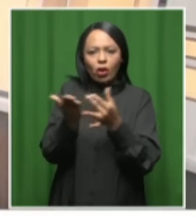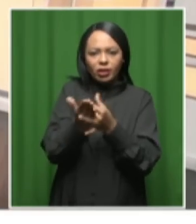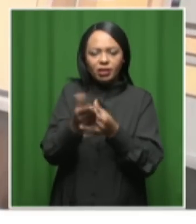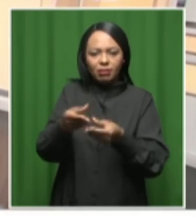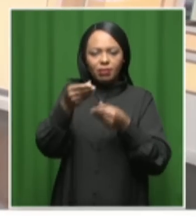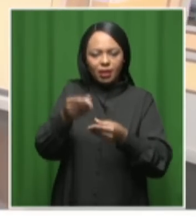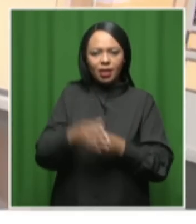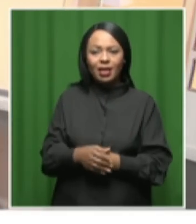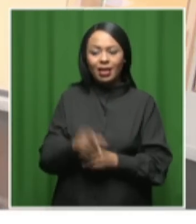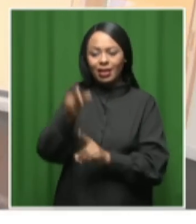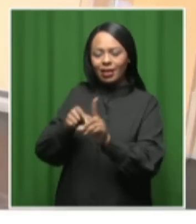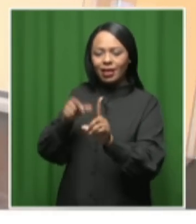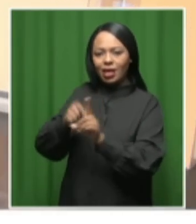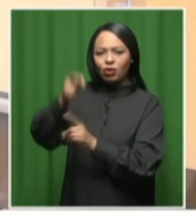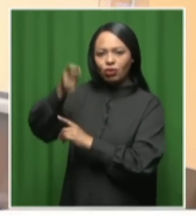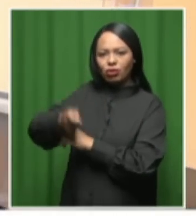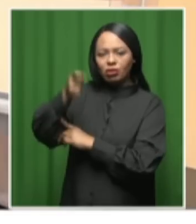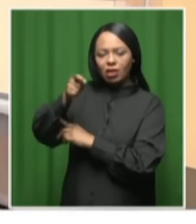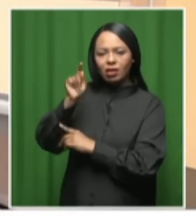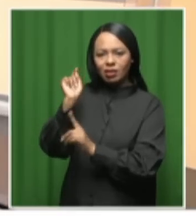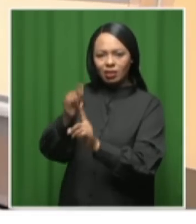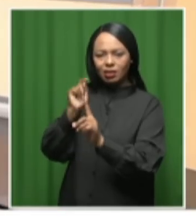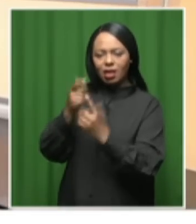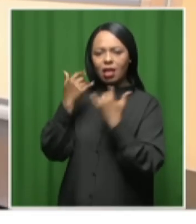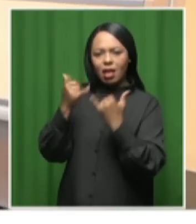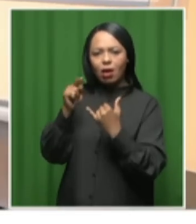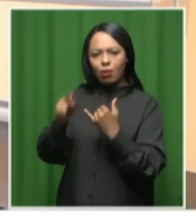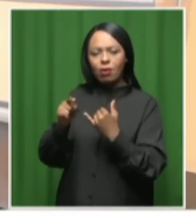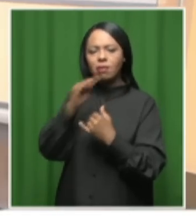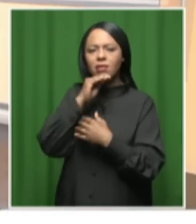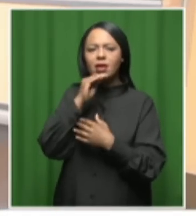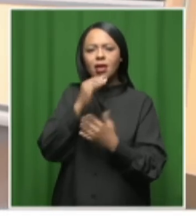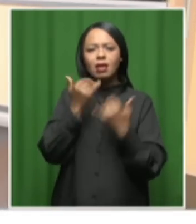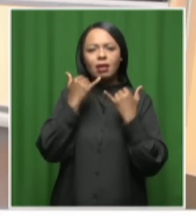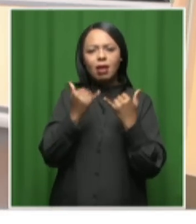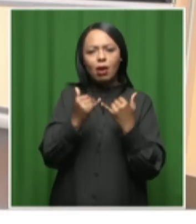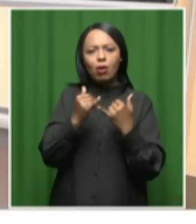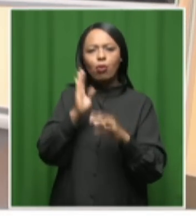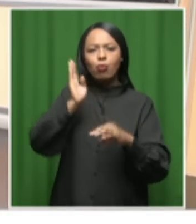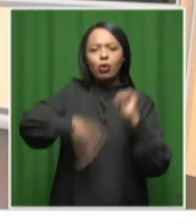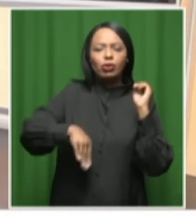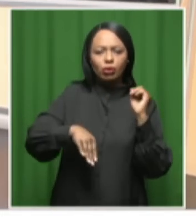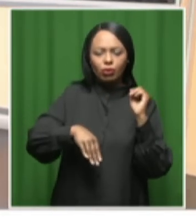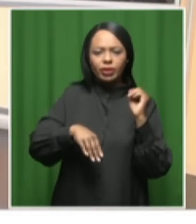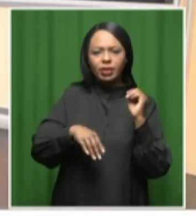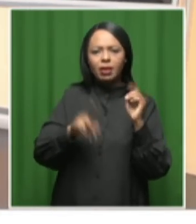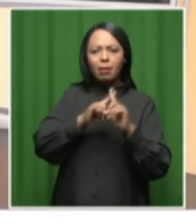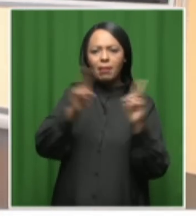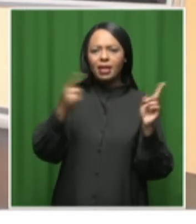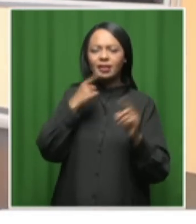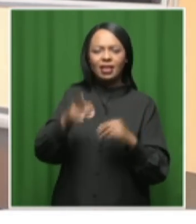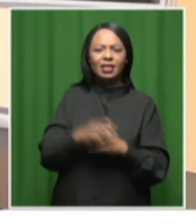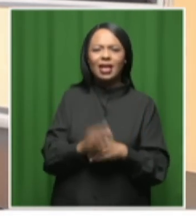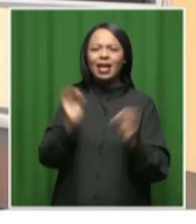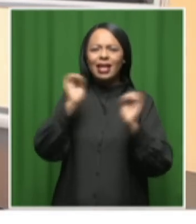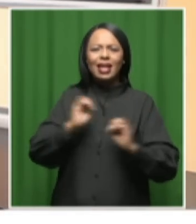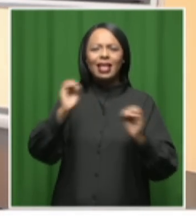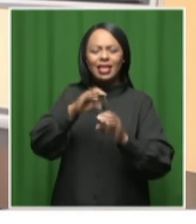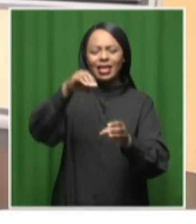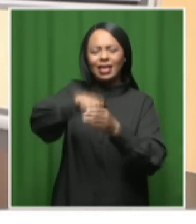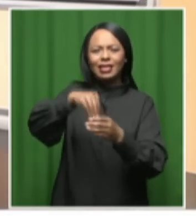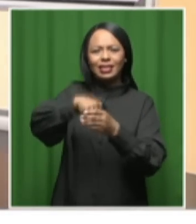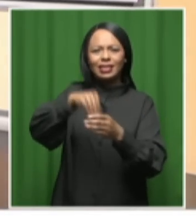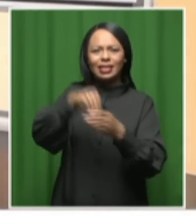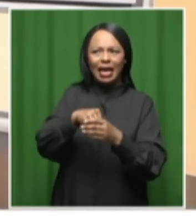the corruption case in ruling on Zuma's failed plea challenging Downer's title to prosecute, found that the note didn't really contain anything that